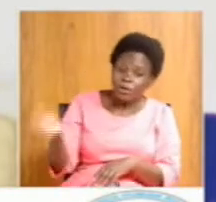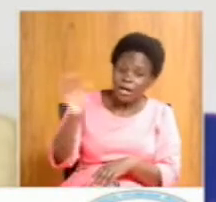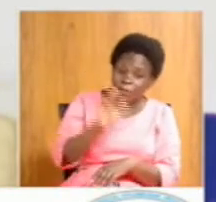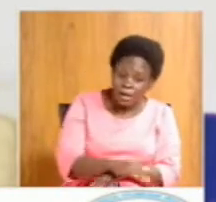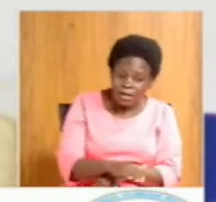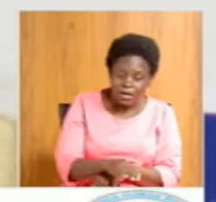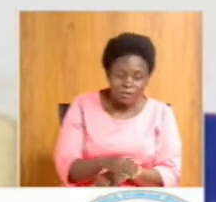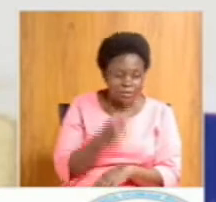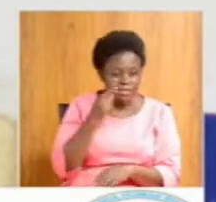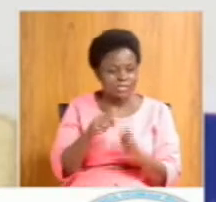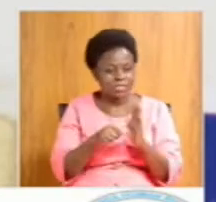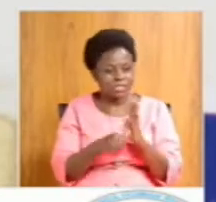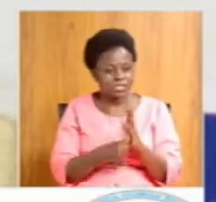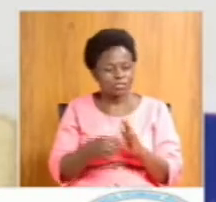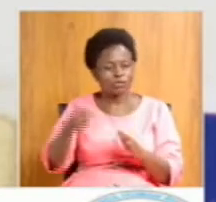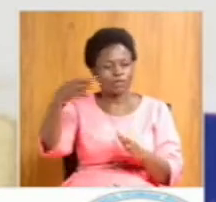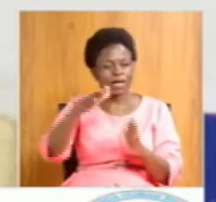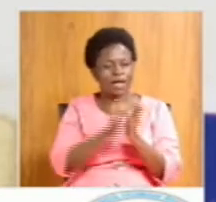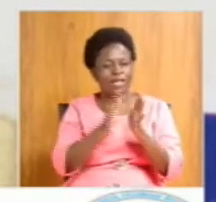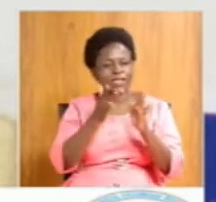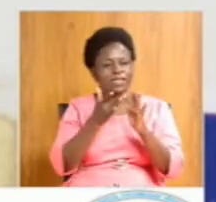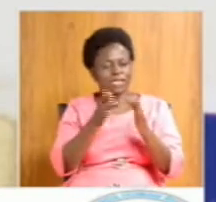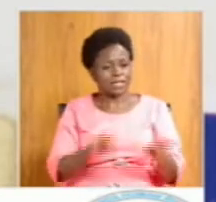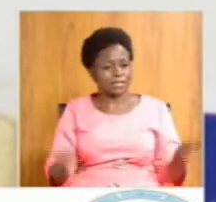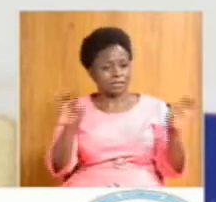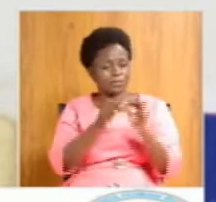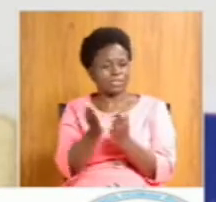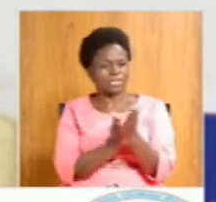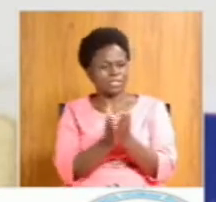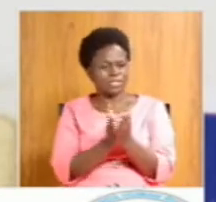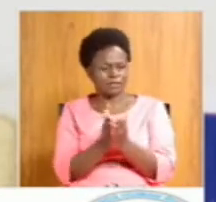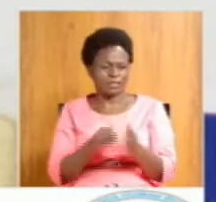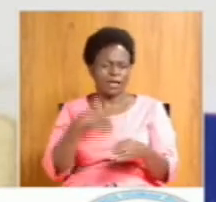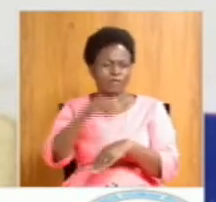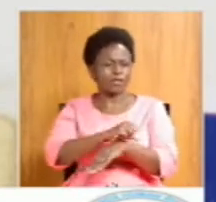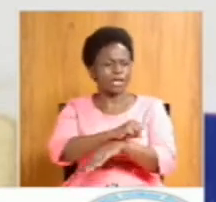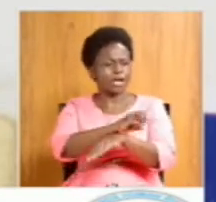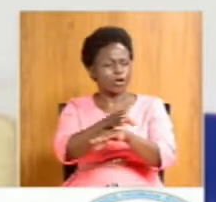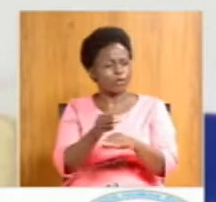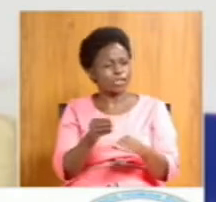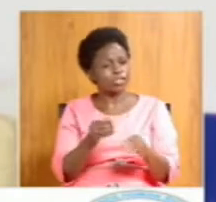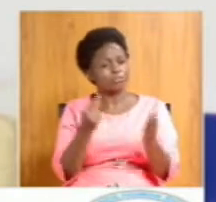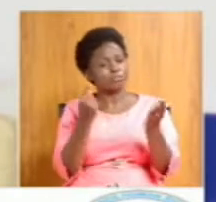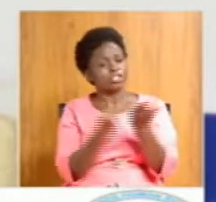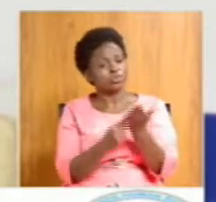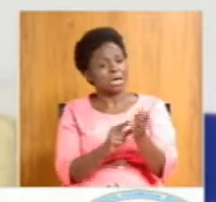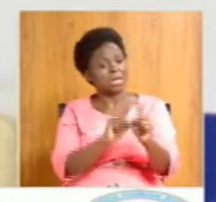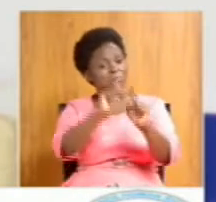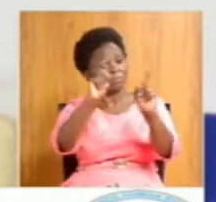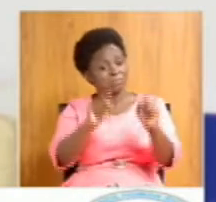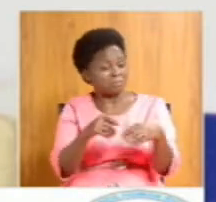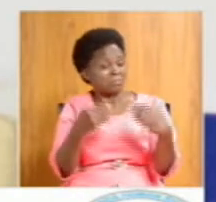we should be looking to the issue of electricity and the Internet, as essential services post-COVID-19, is Uganda an